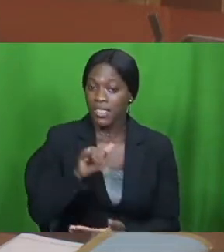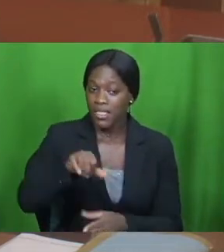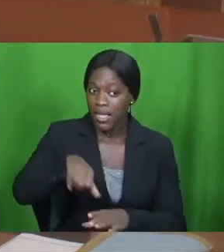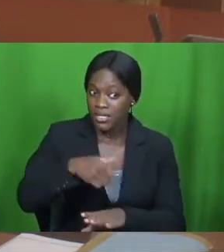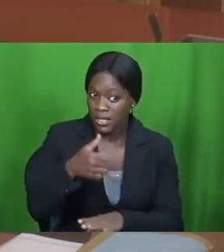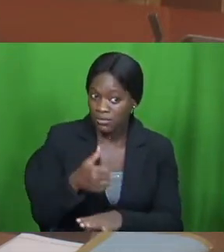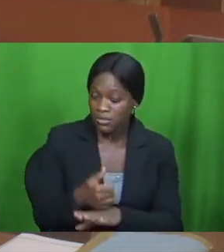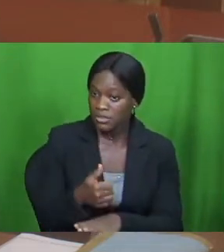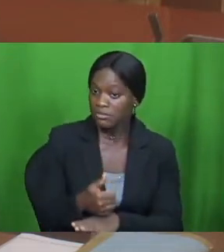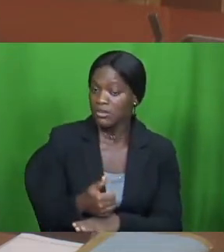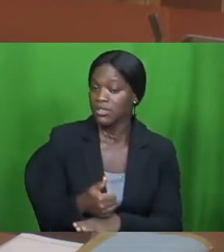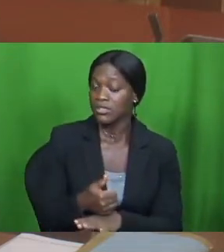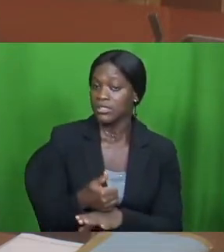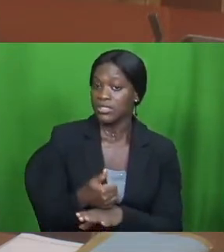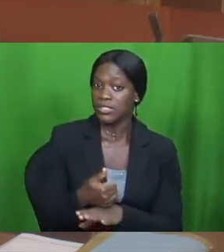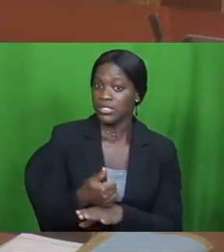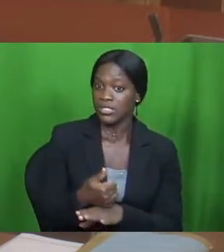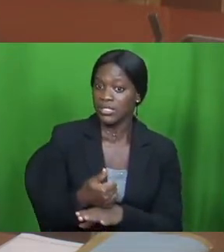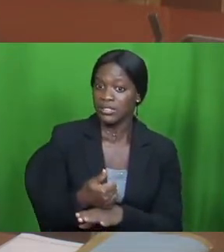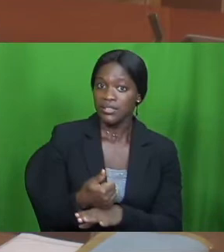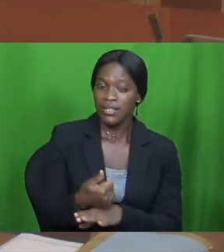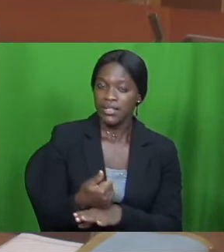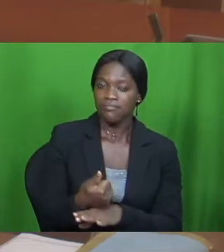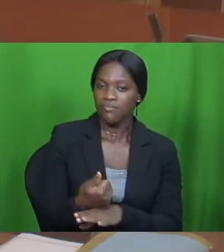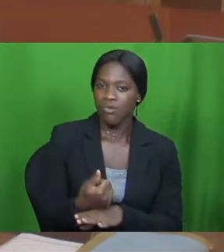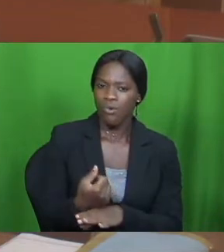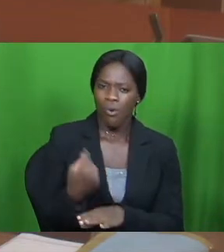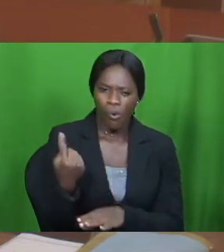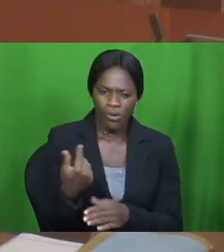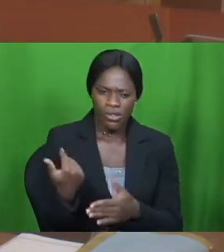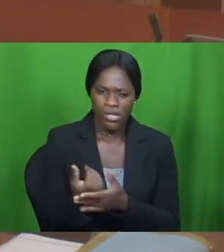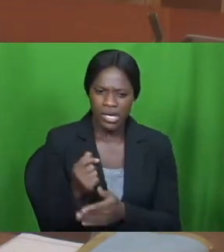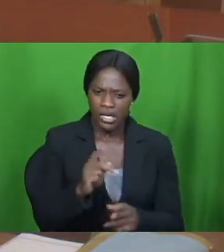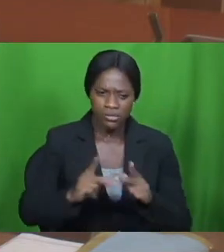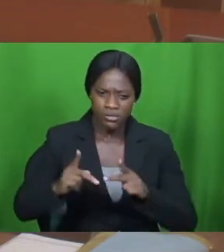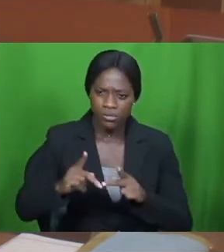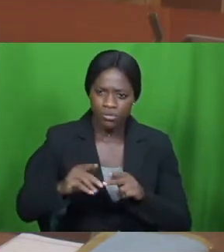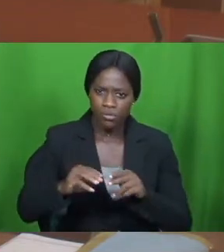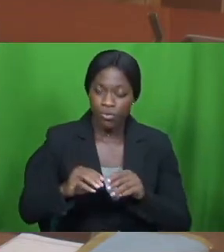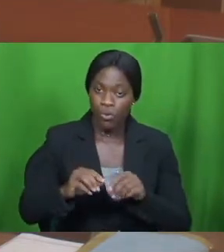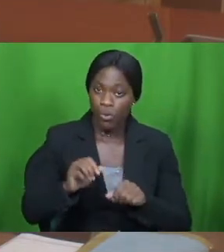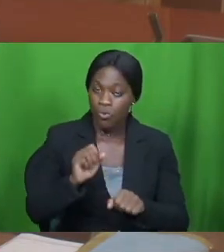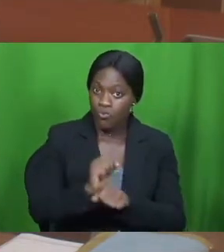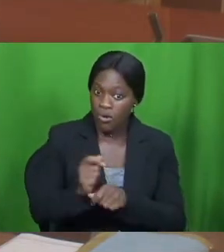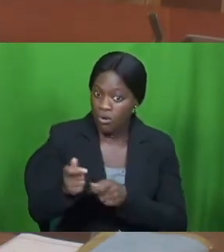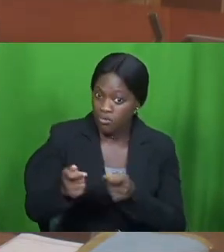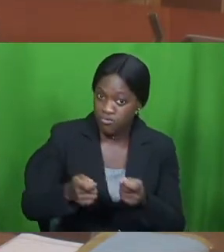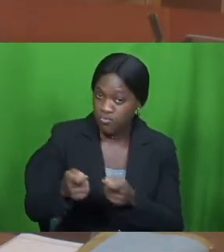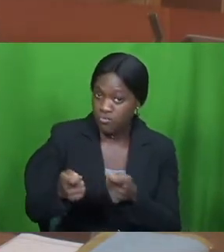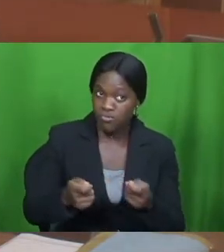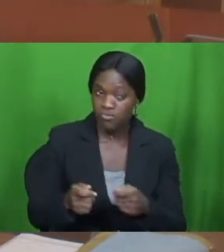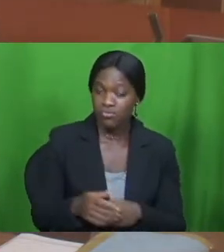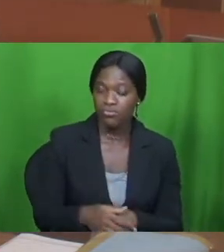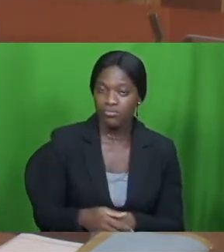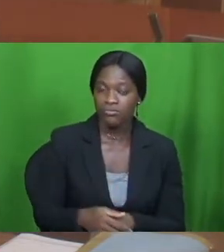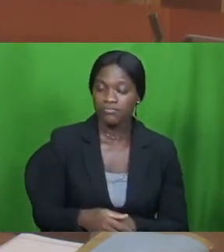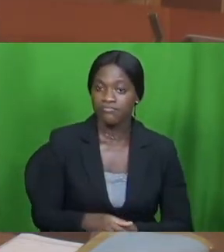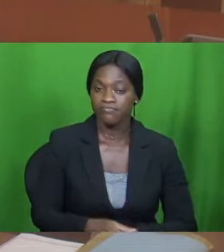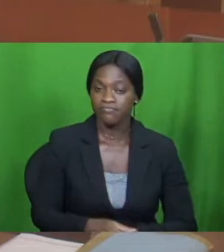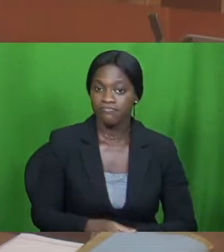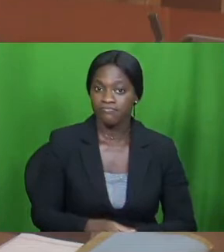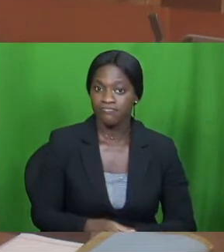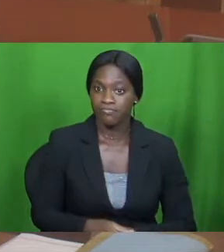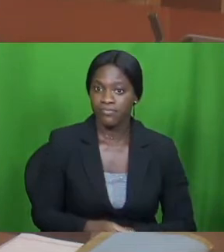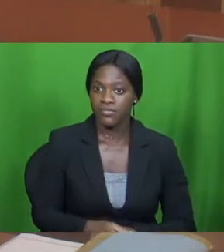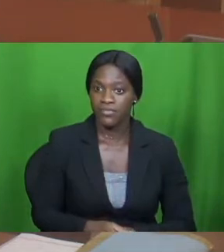is manned wholly by Ghanaians. So we have transitioned completely, and this couldn't have